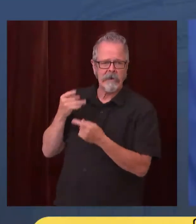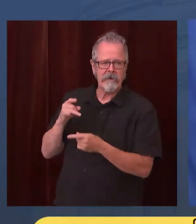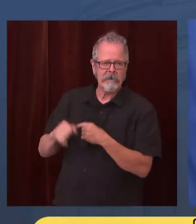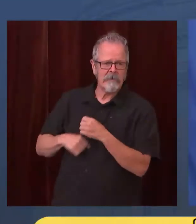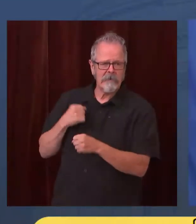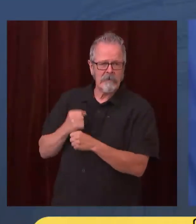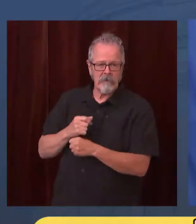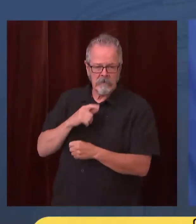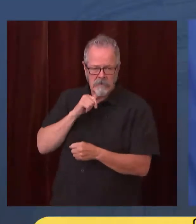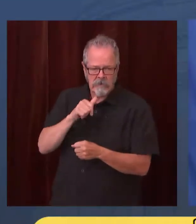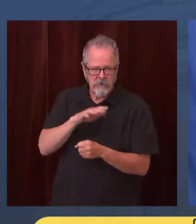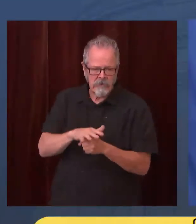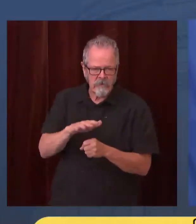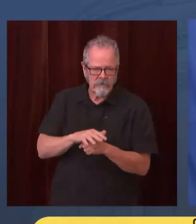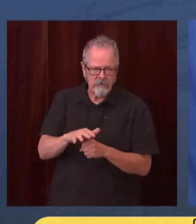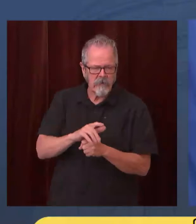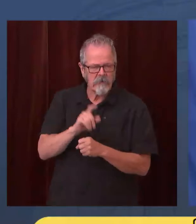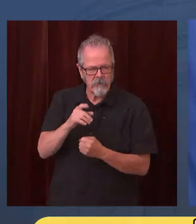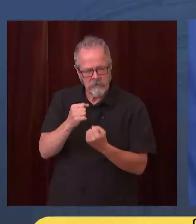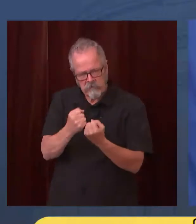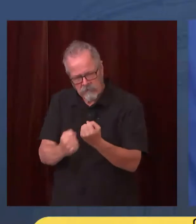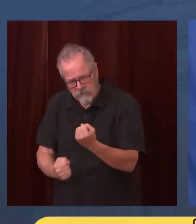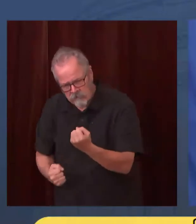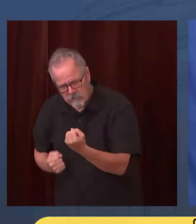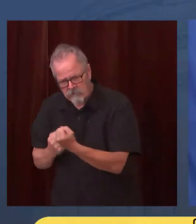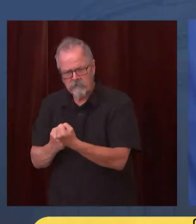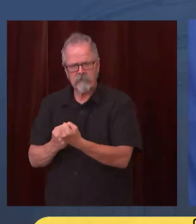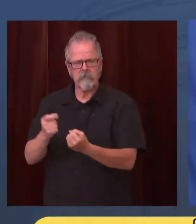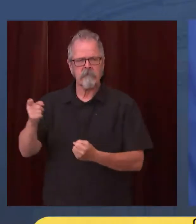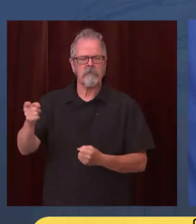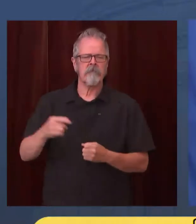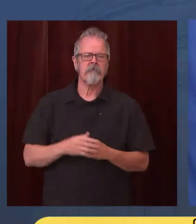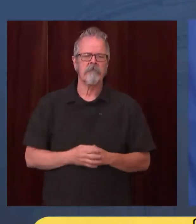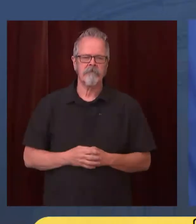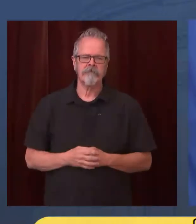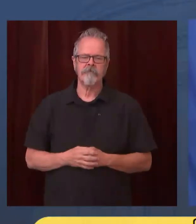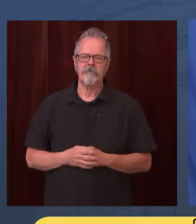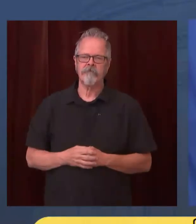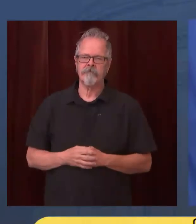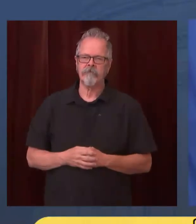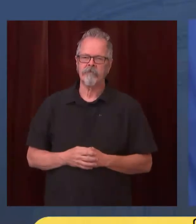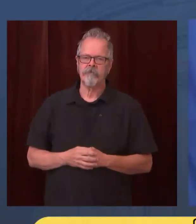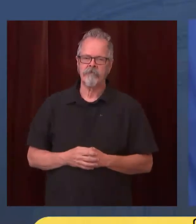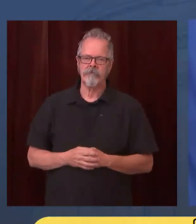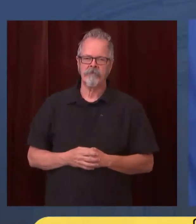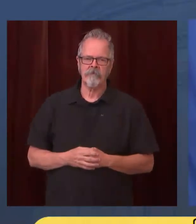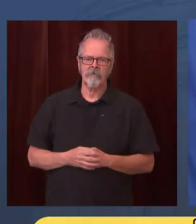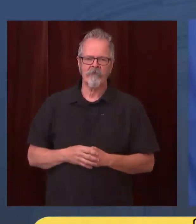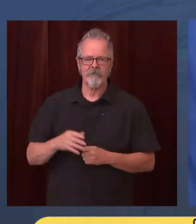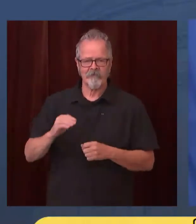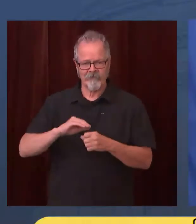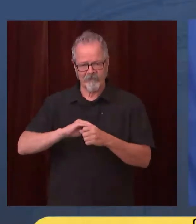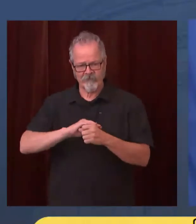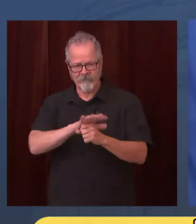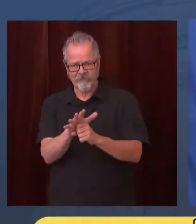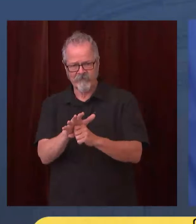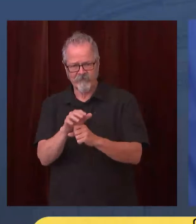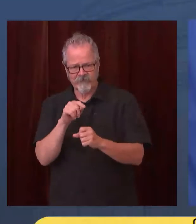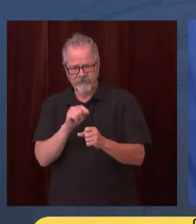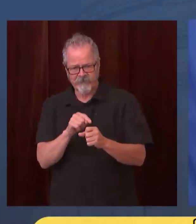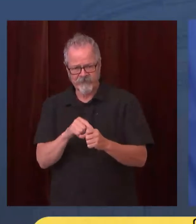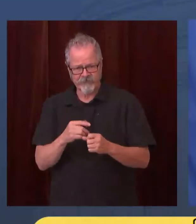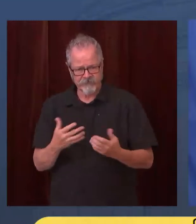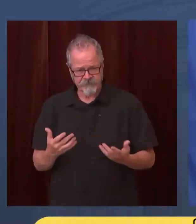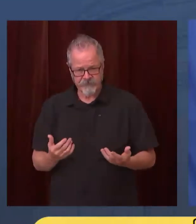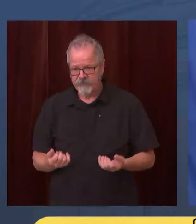doing within the healthcare system. COVID-related hospital occupancy and ICU occupancy, as you've seen, is at a very